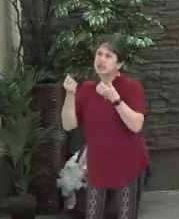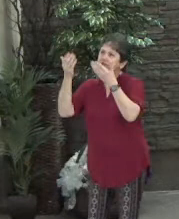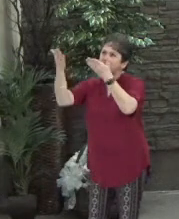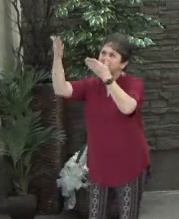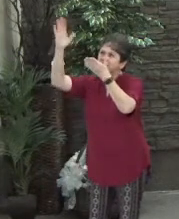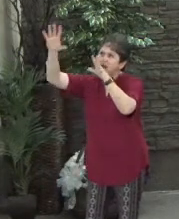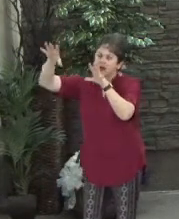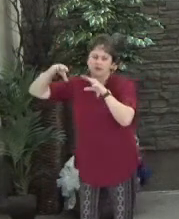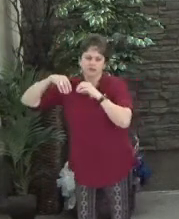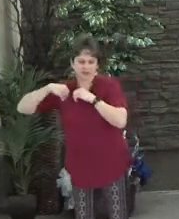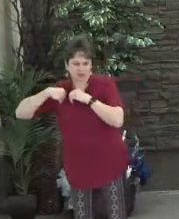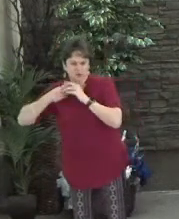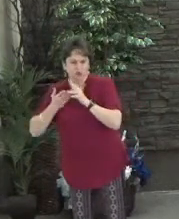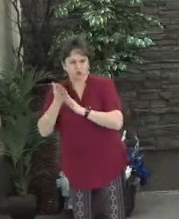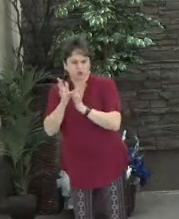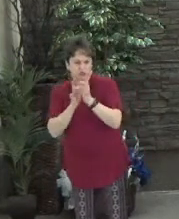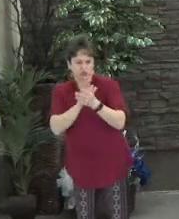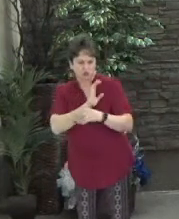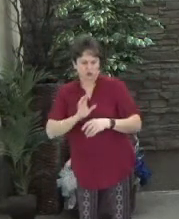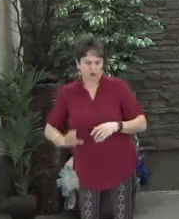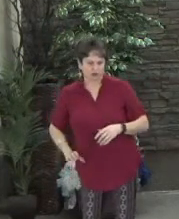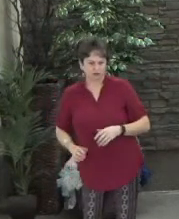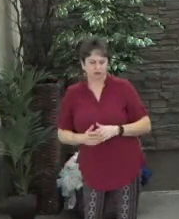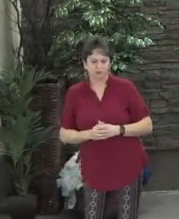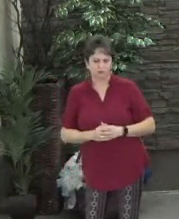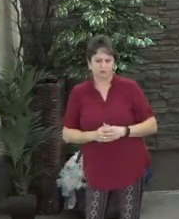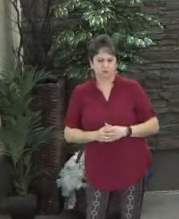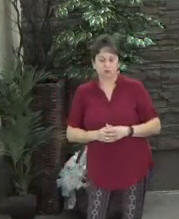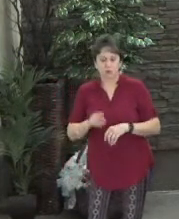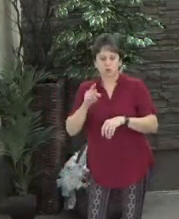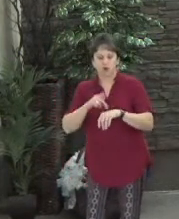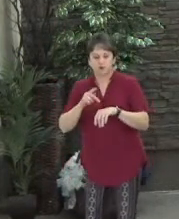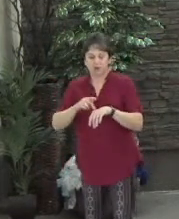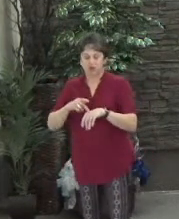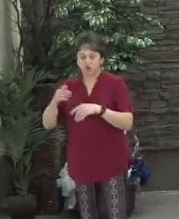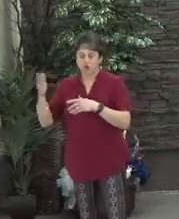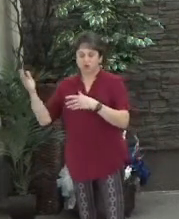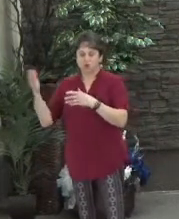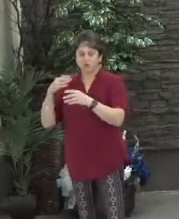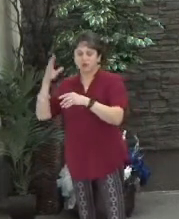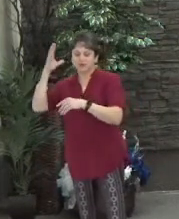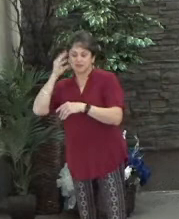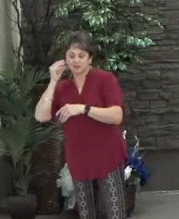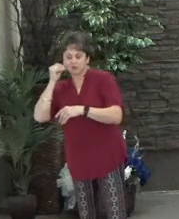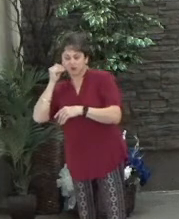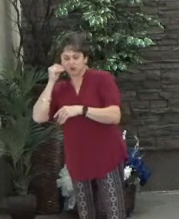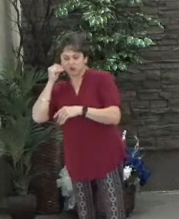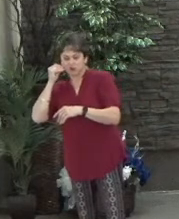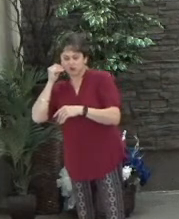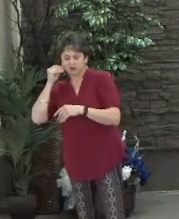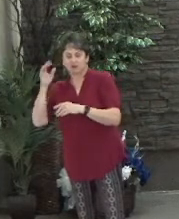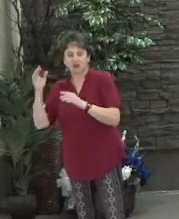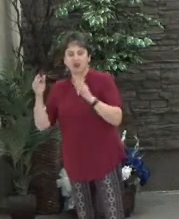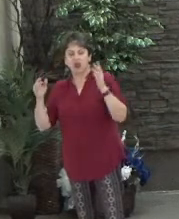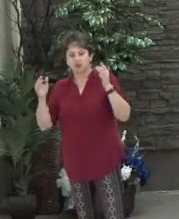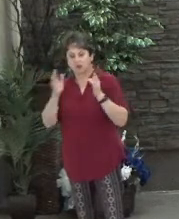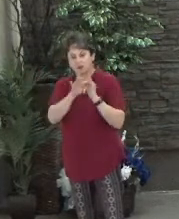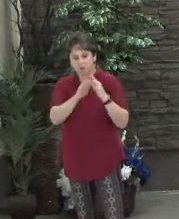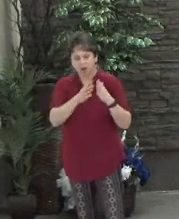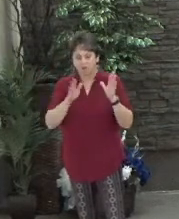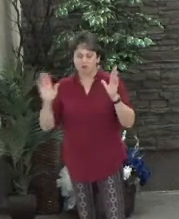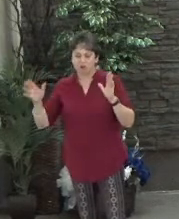acceptable to God through Jesus Christ." When Peter brings together the experience, the word, and